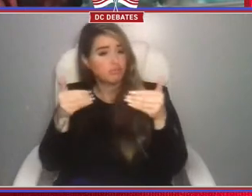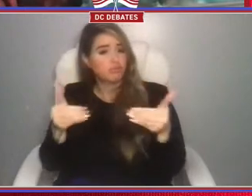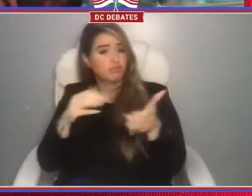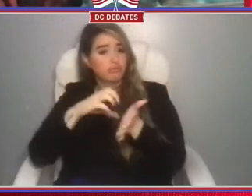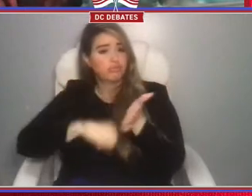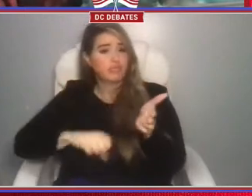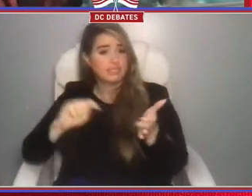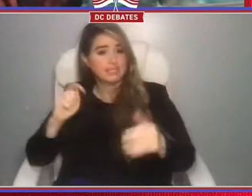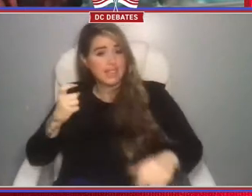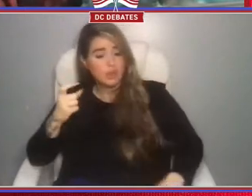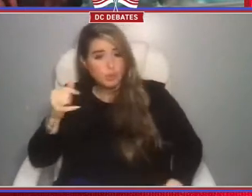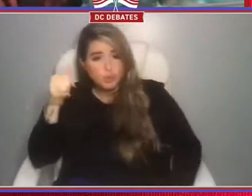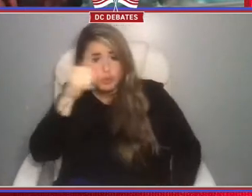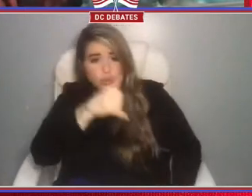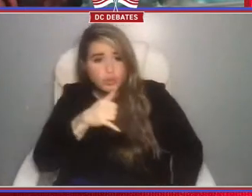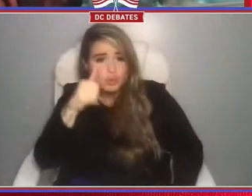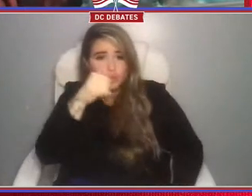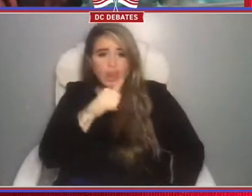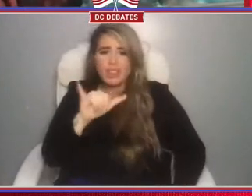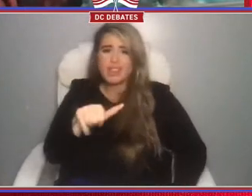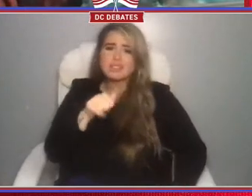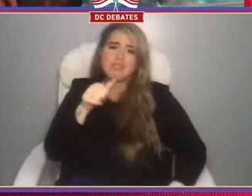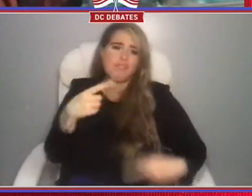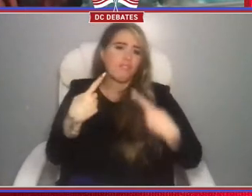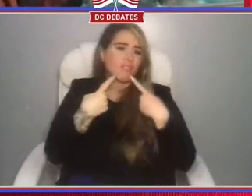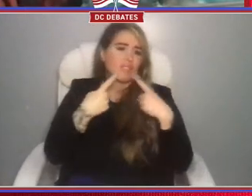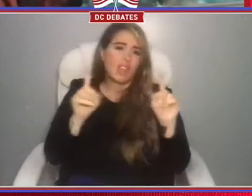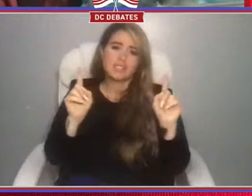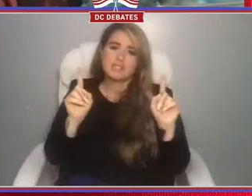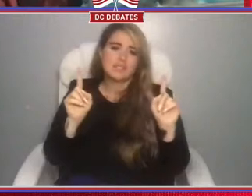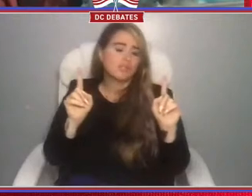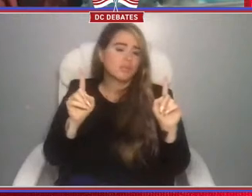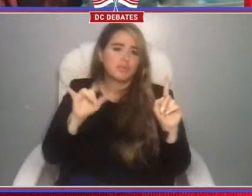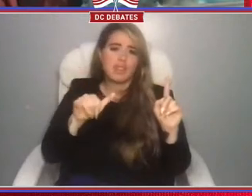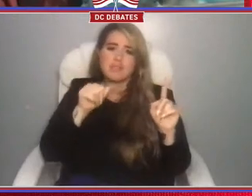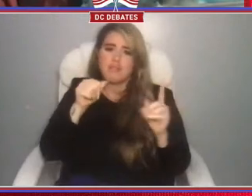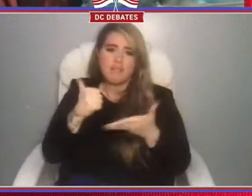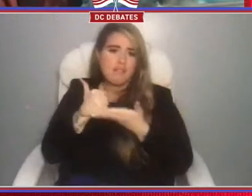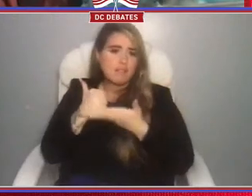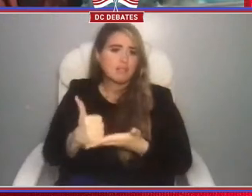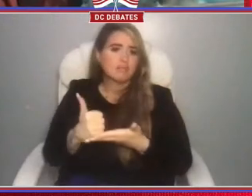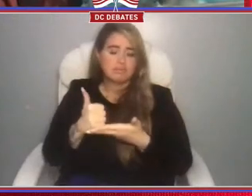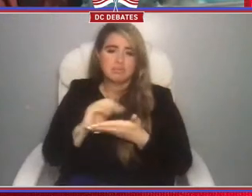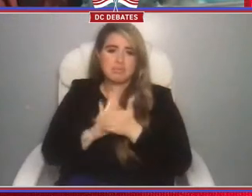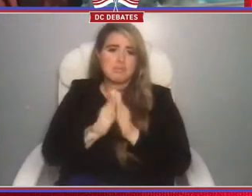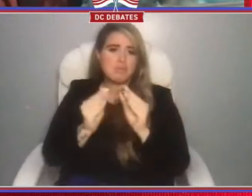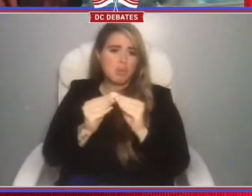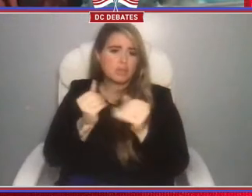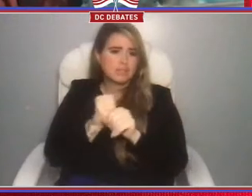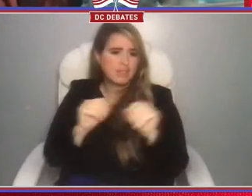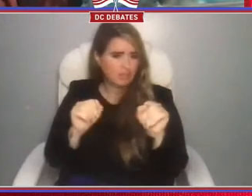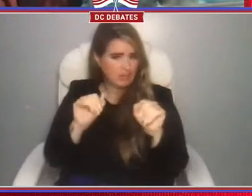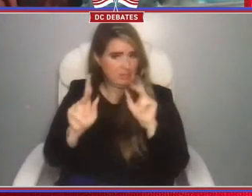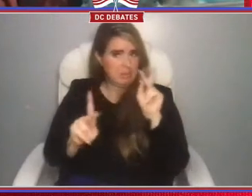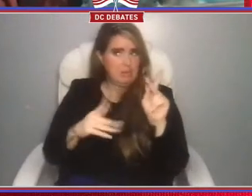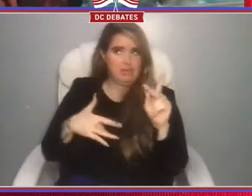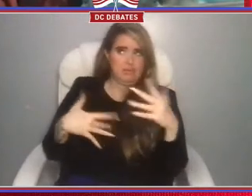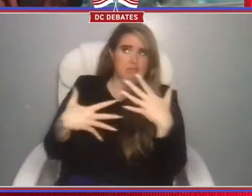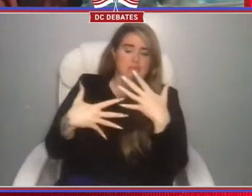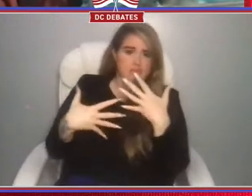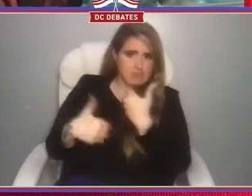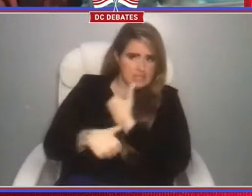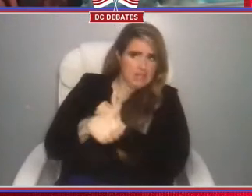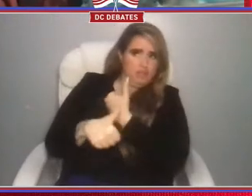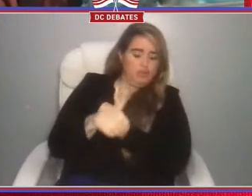that's not an effective way to increase public safety. It's become predatory in our city. And so we have to figure out other routes